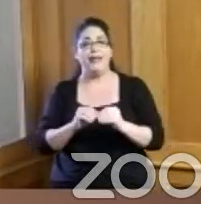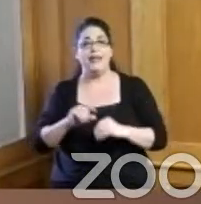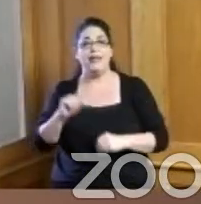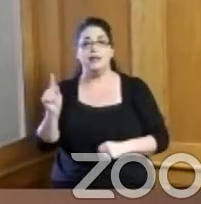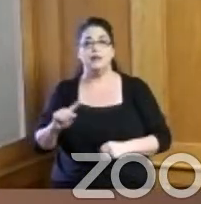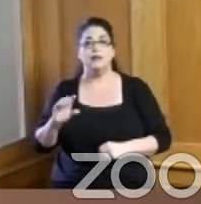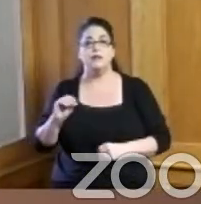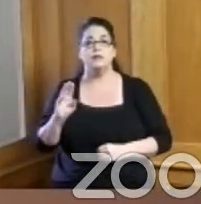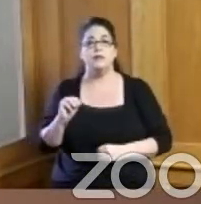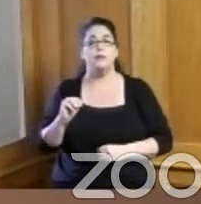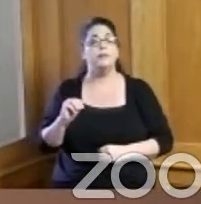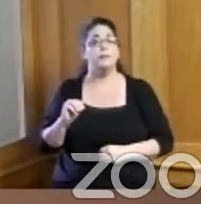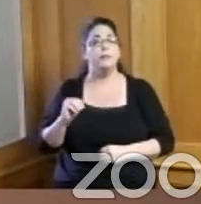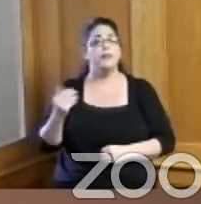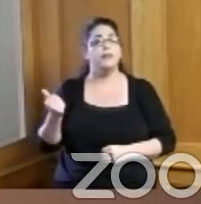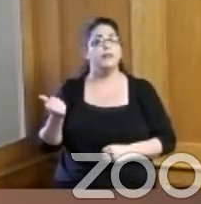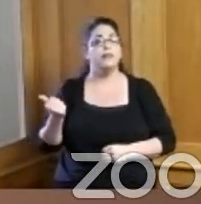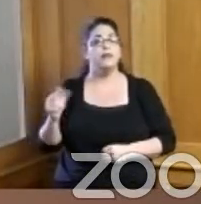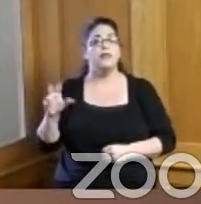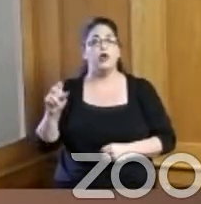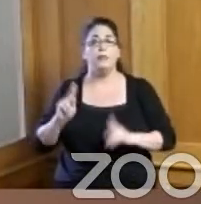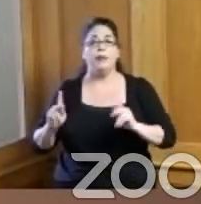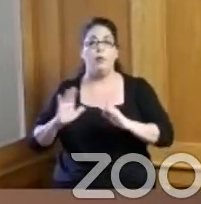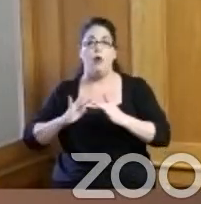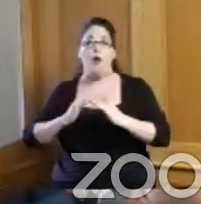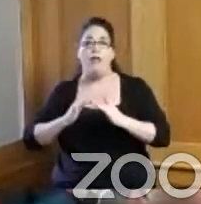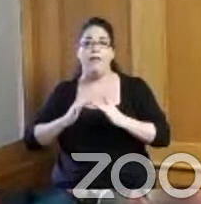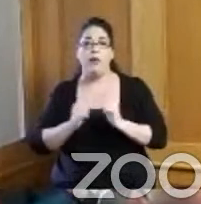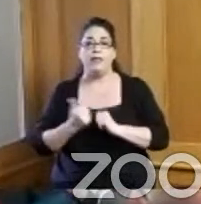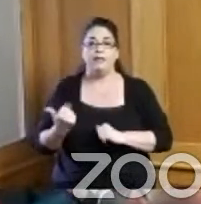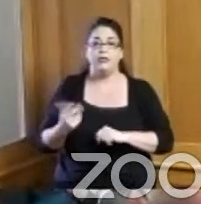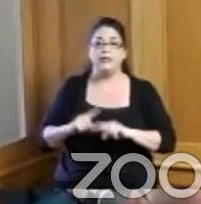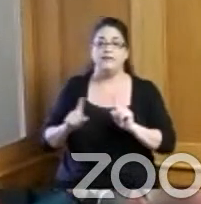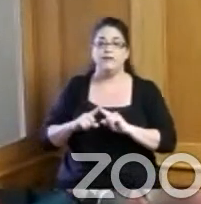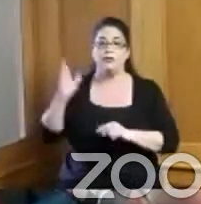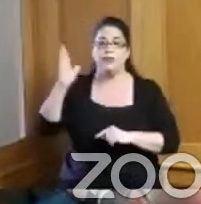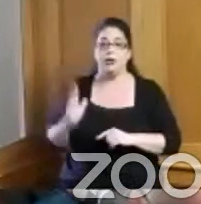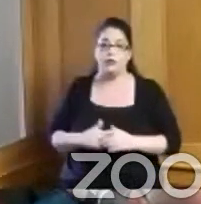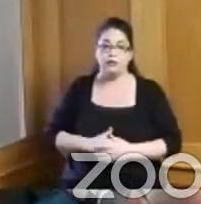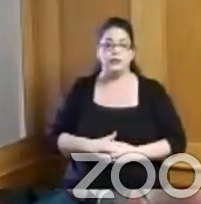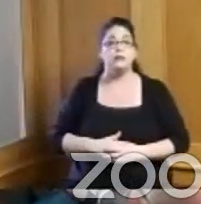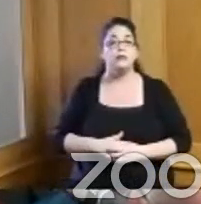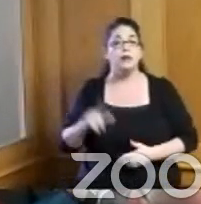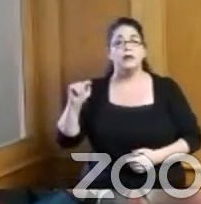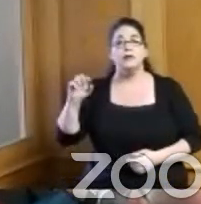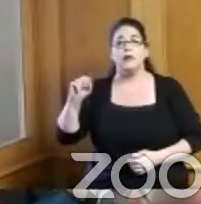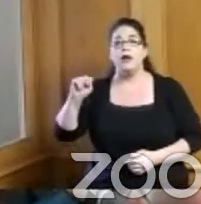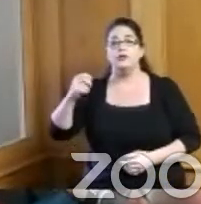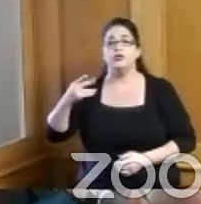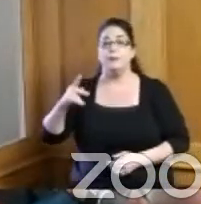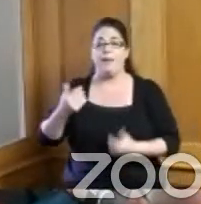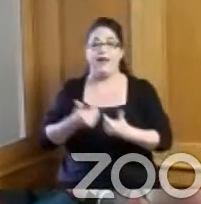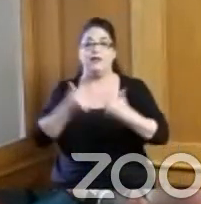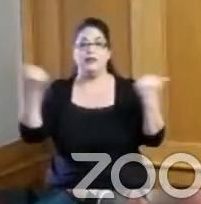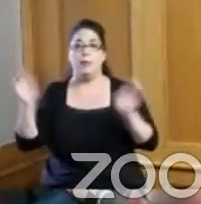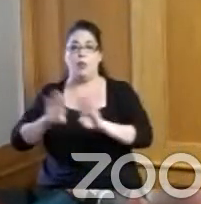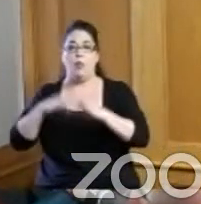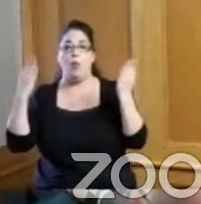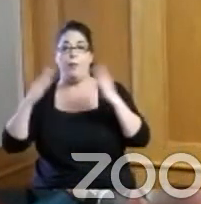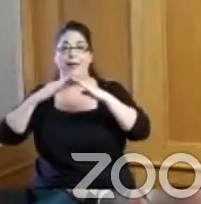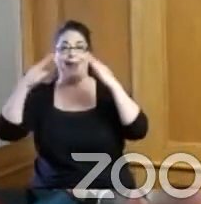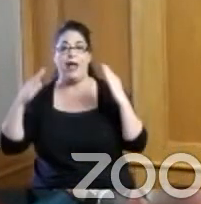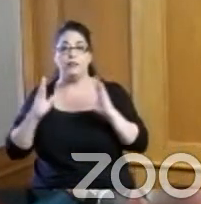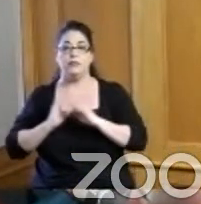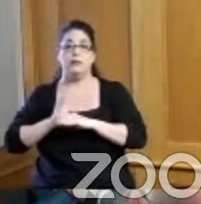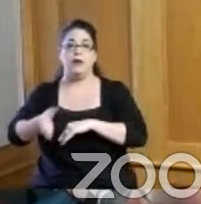30 people online. We had about 13 different speakers. The township and the applicant held a separate open house after that meeting